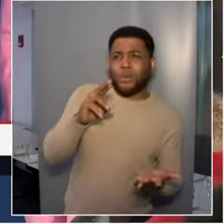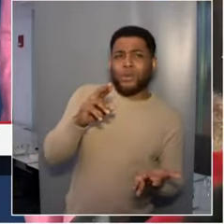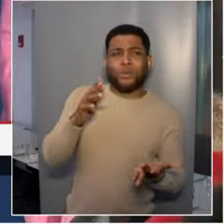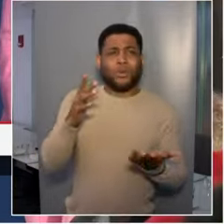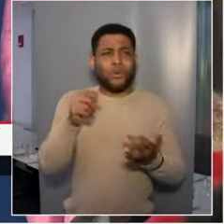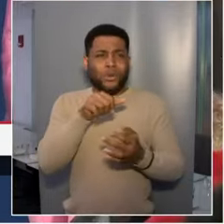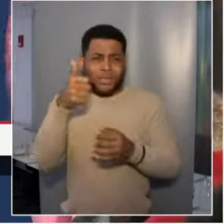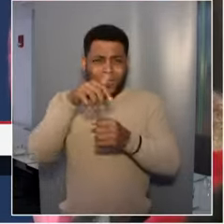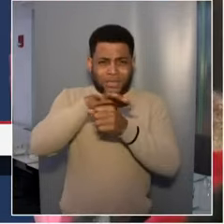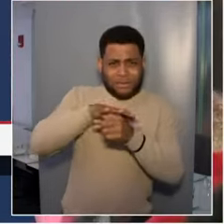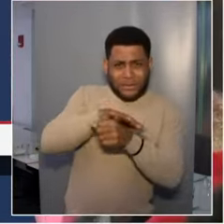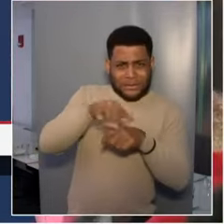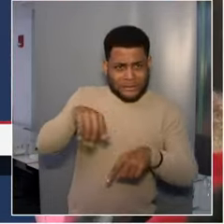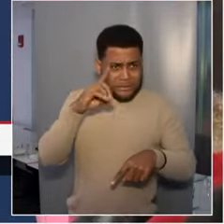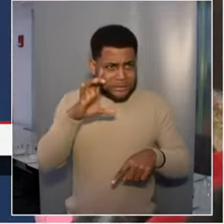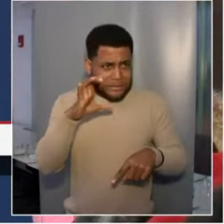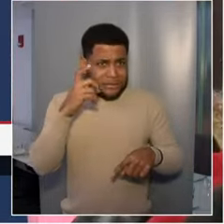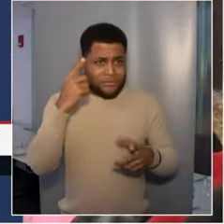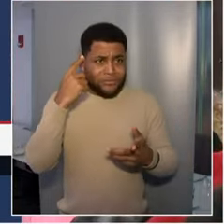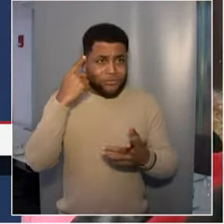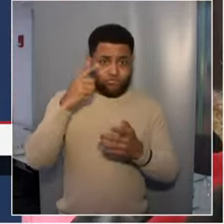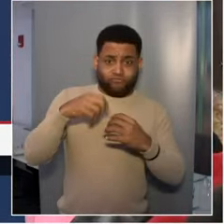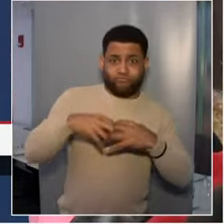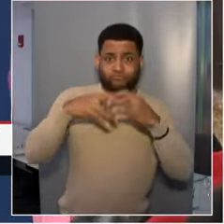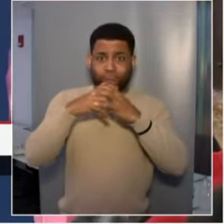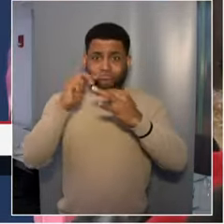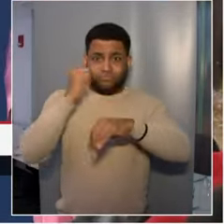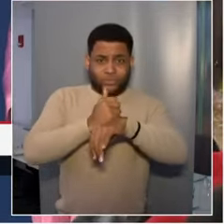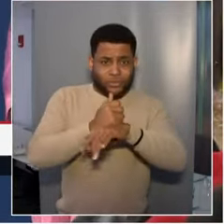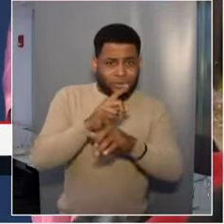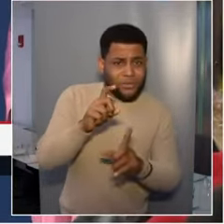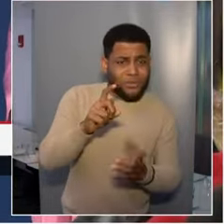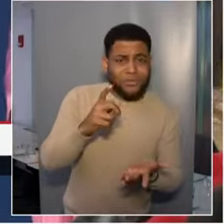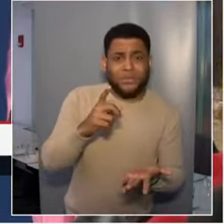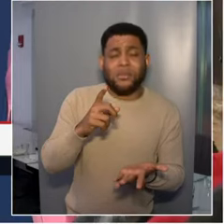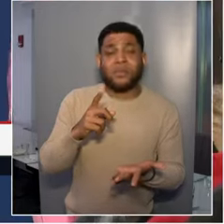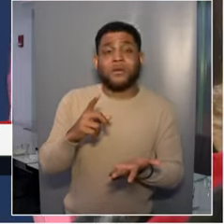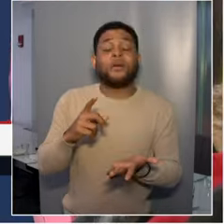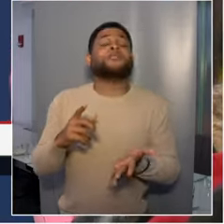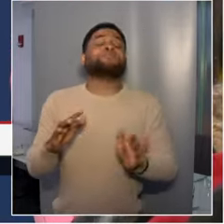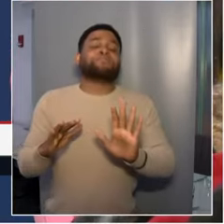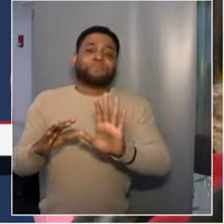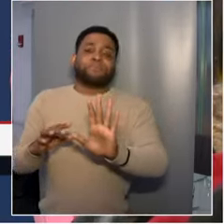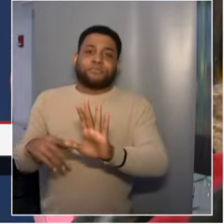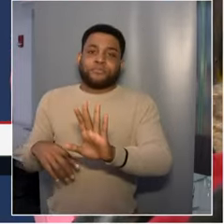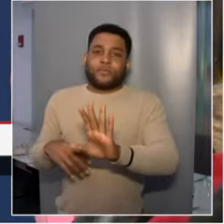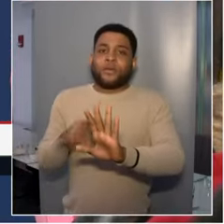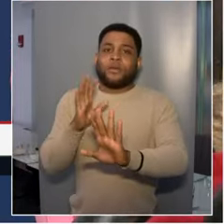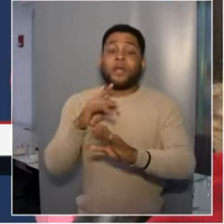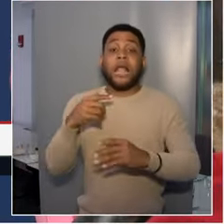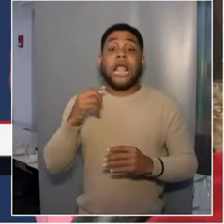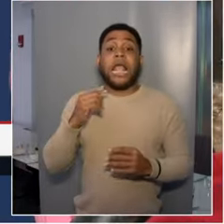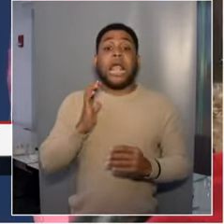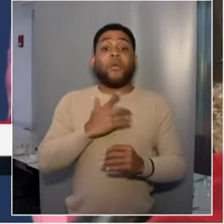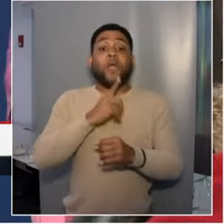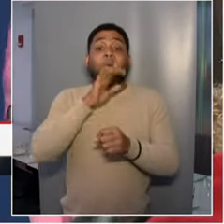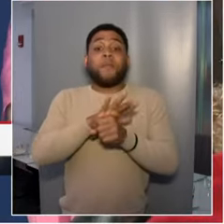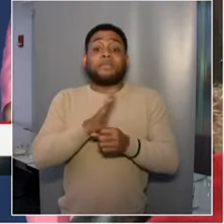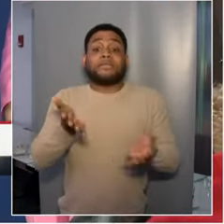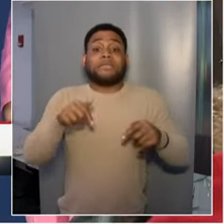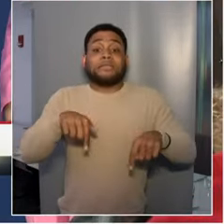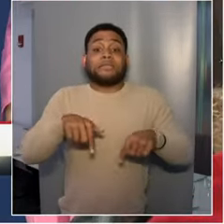Well, the big points are our commitment right now is to this site.